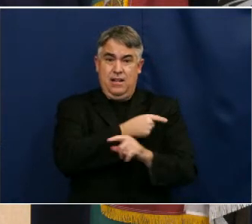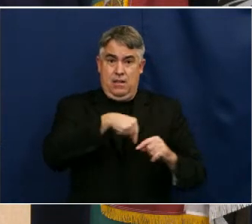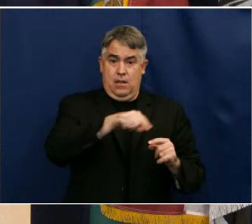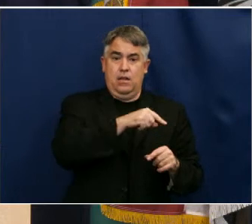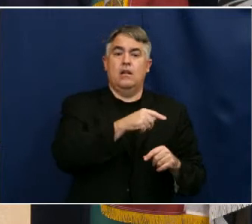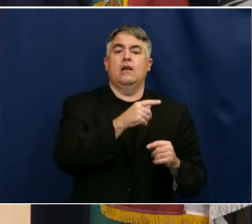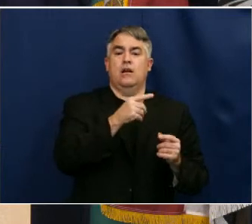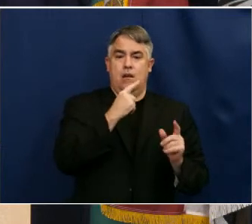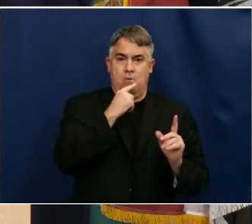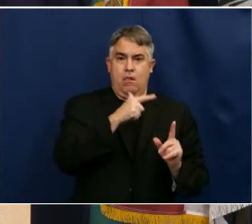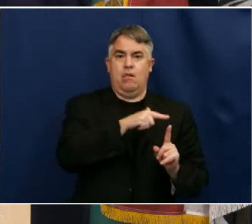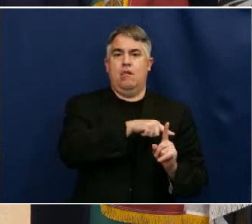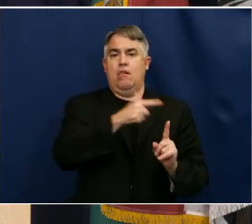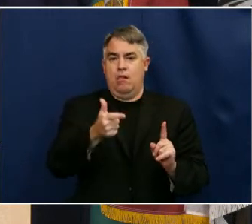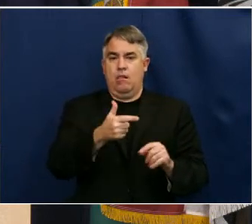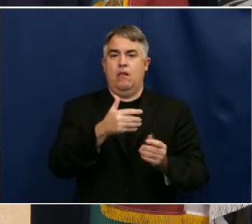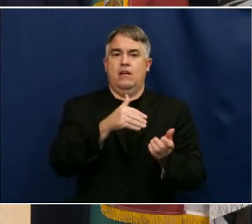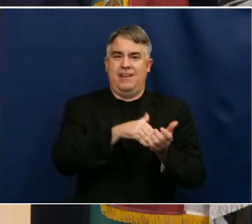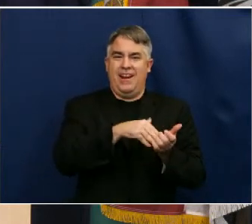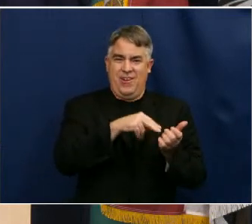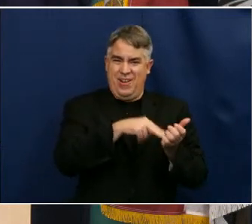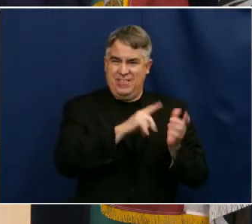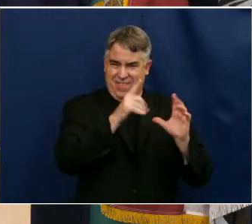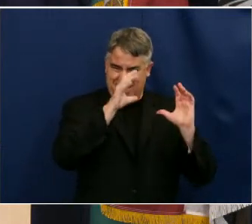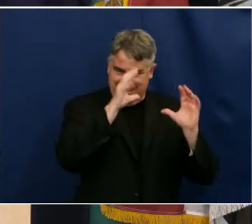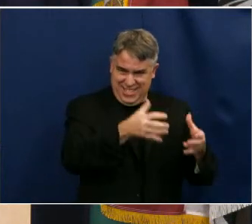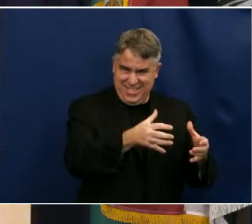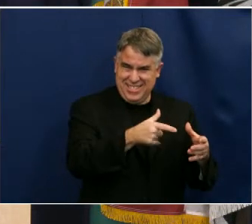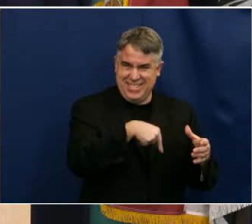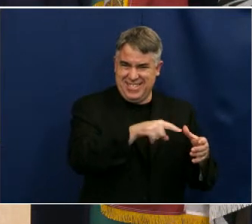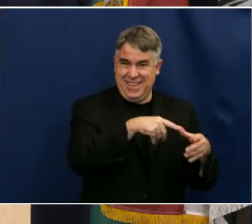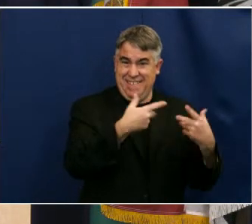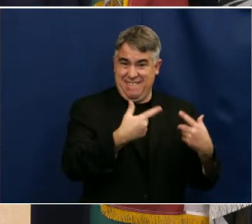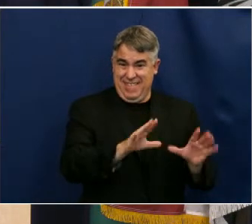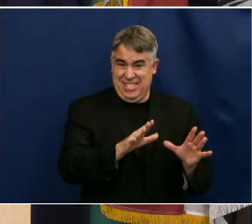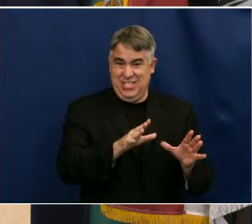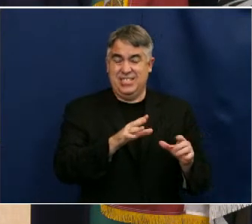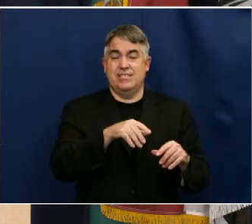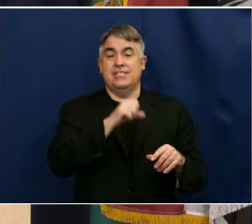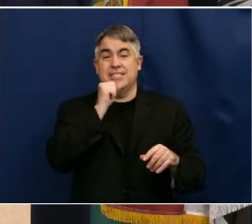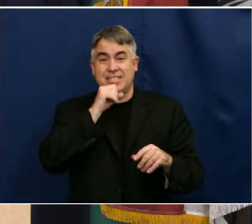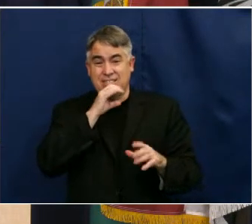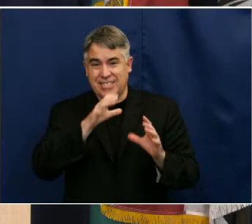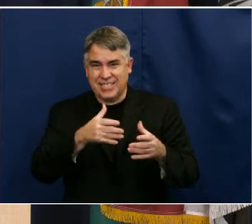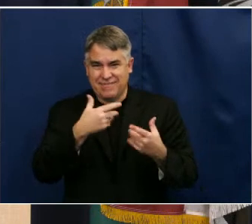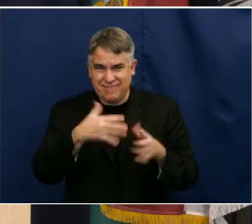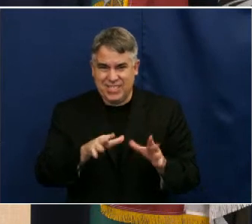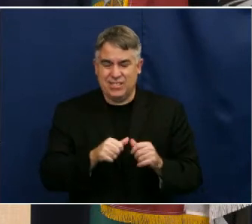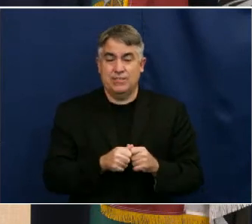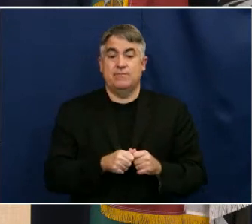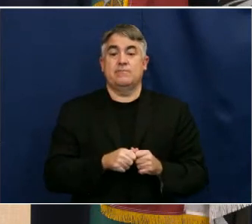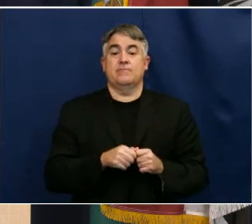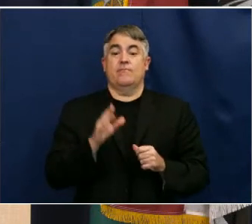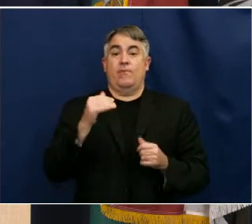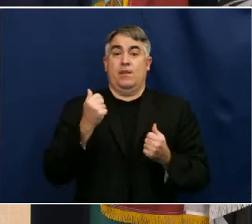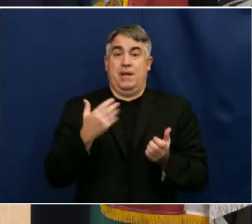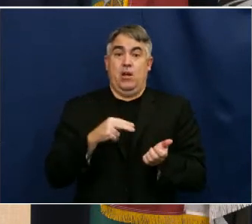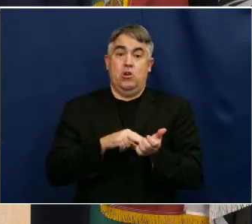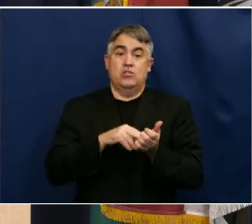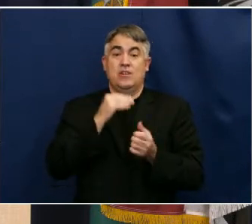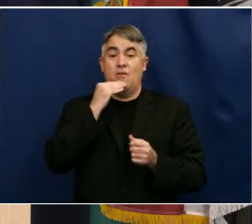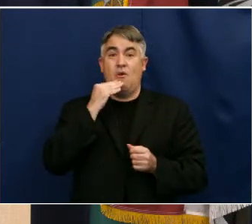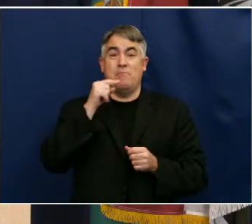close to 70% of our seniors. 100% of our skilled nursing facilities have had multiple visits offering vaccines to the